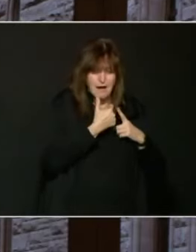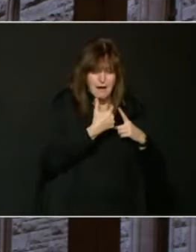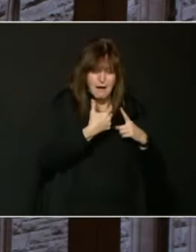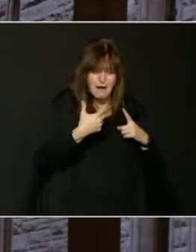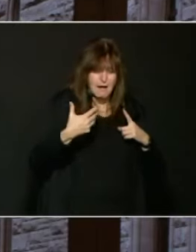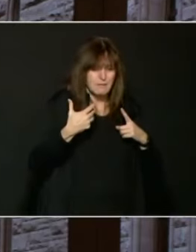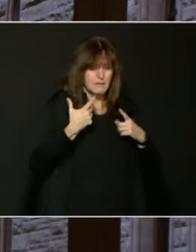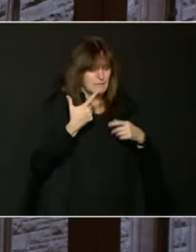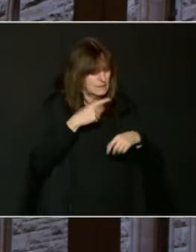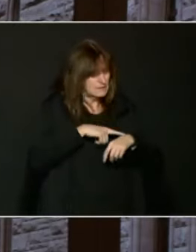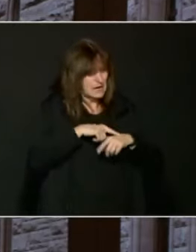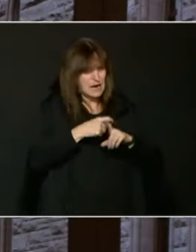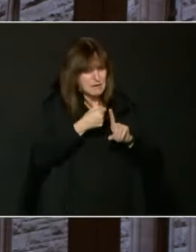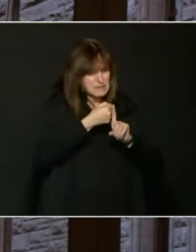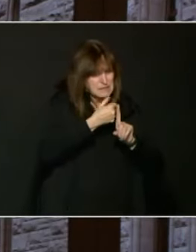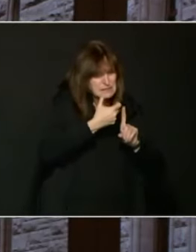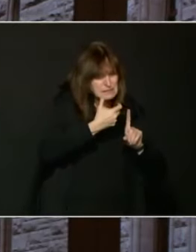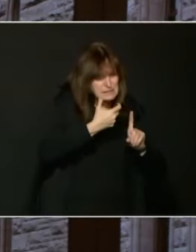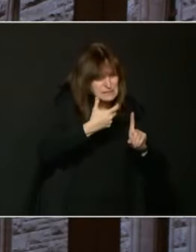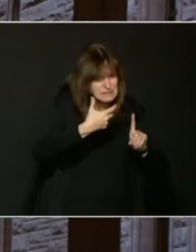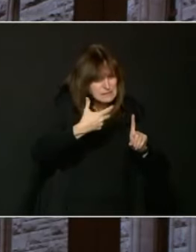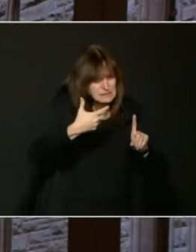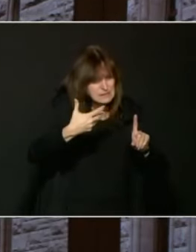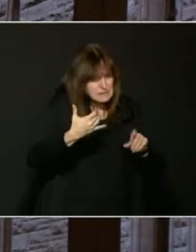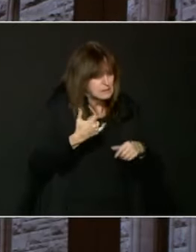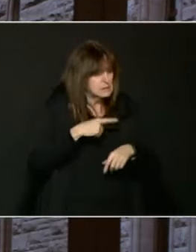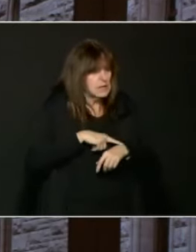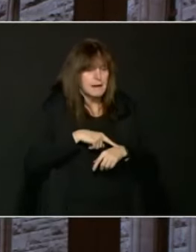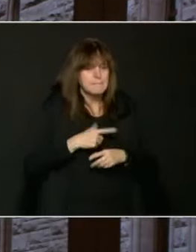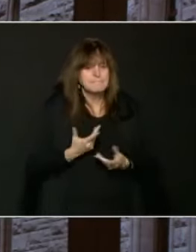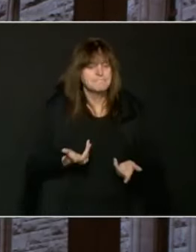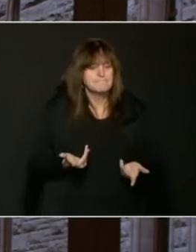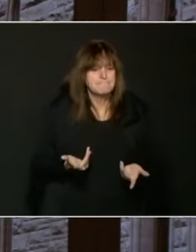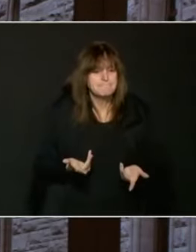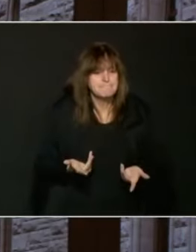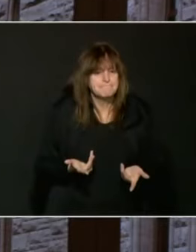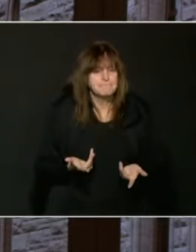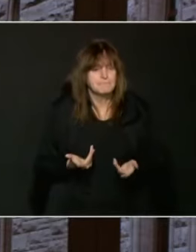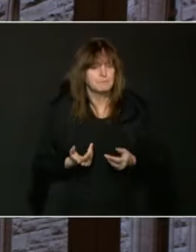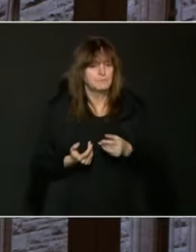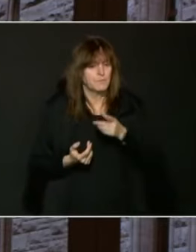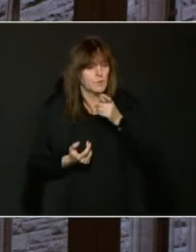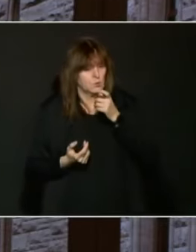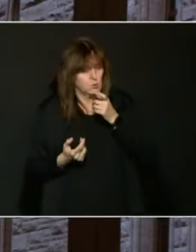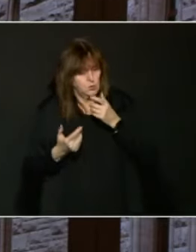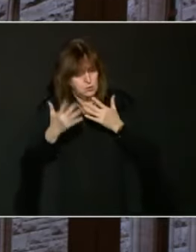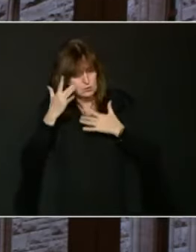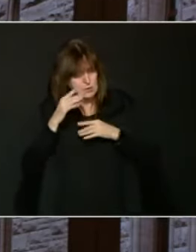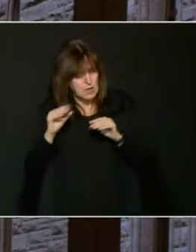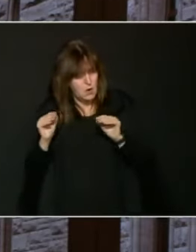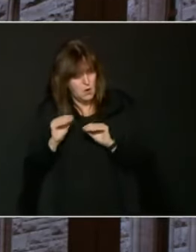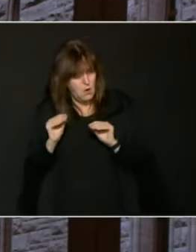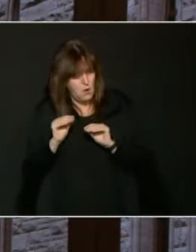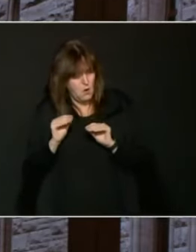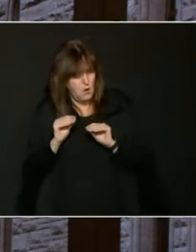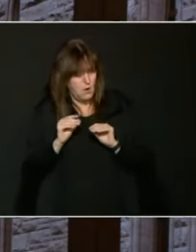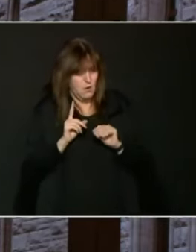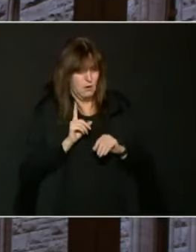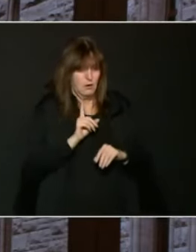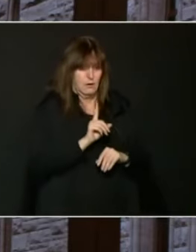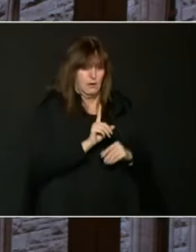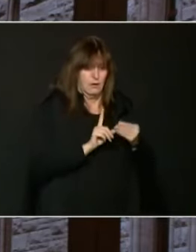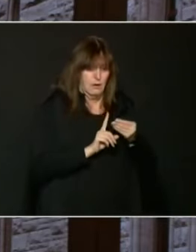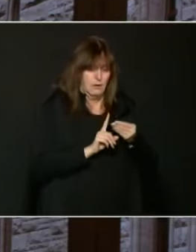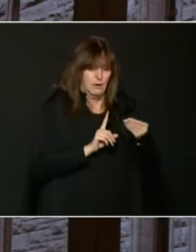order to talk about it with the concepts of asymptomatic transmission. And I know Dr. Brown and I could have a good conversation about